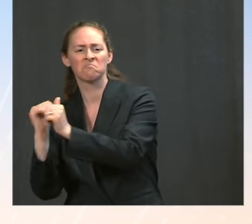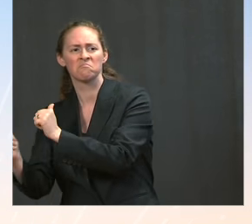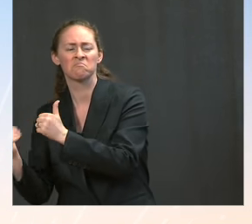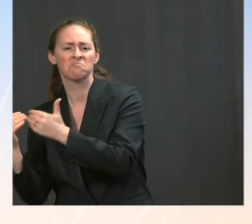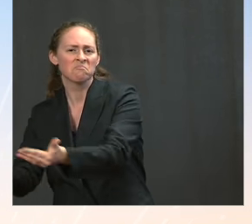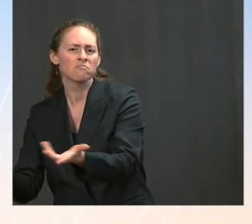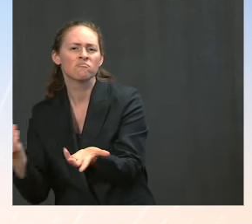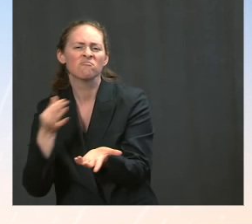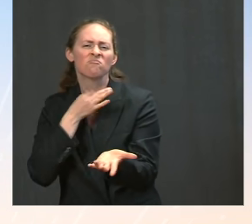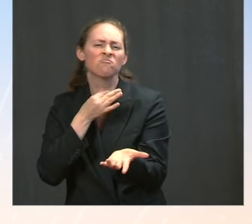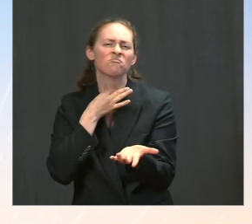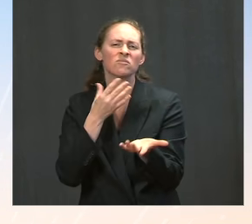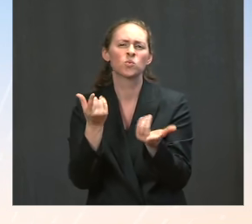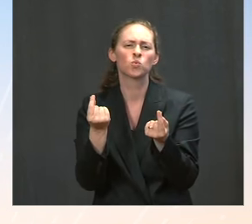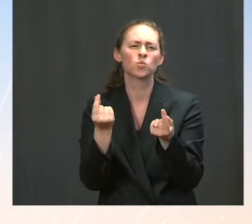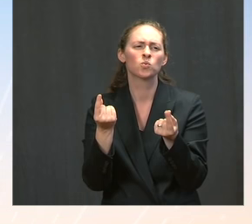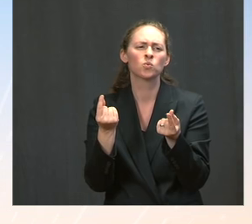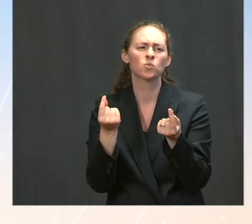And